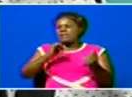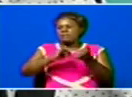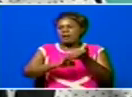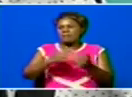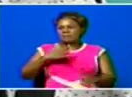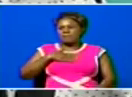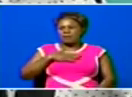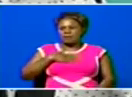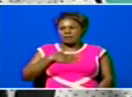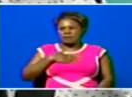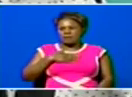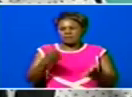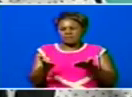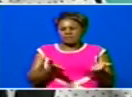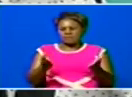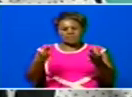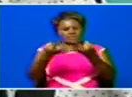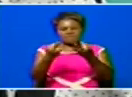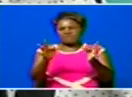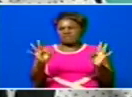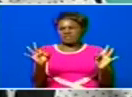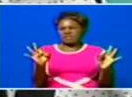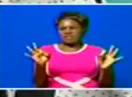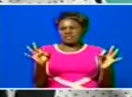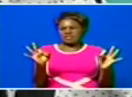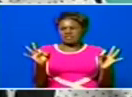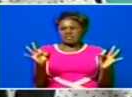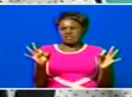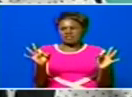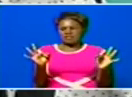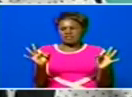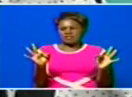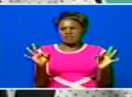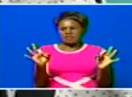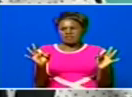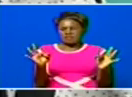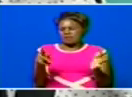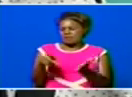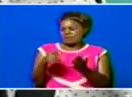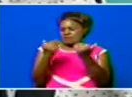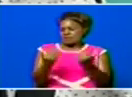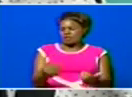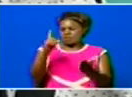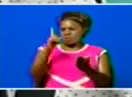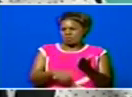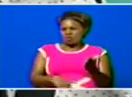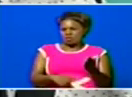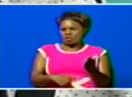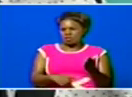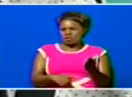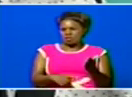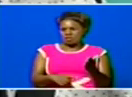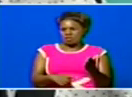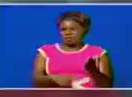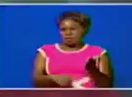Ambayo the services are free. And chenye tu mtu anahitajika ni kununua